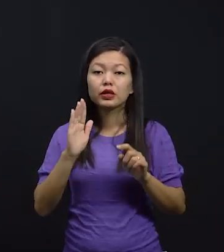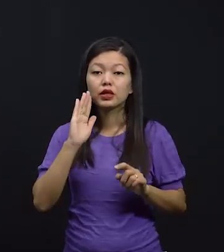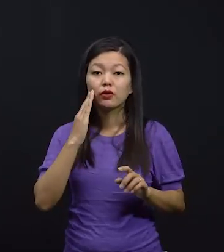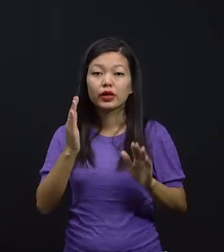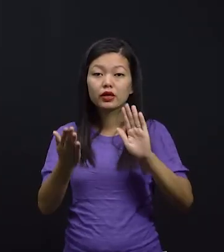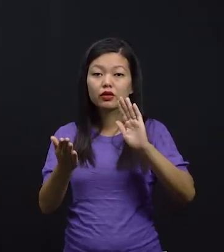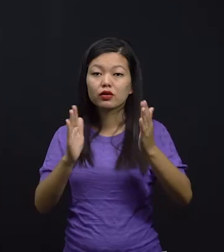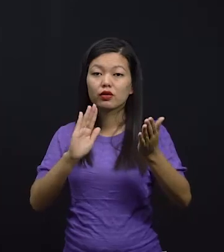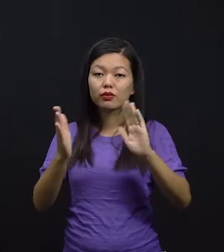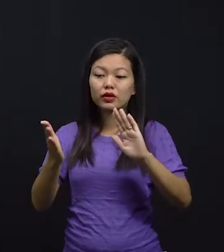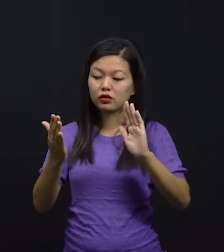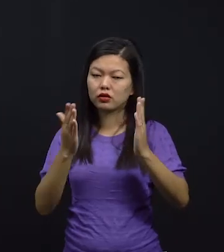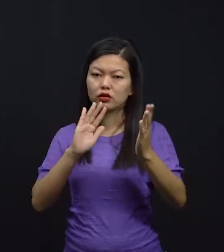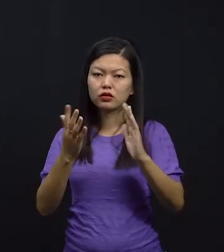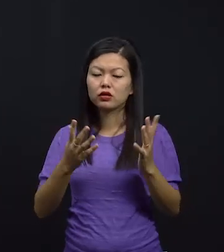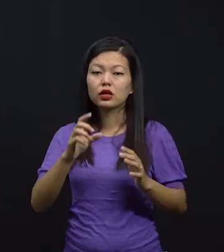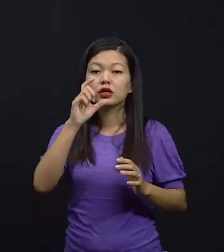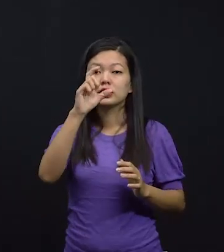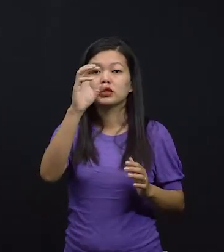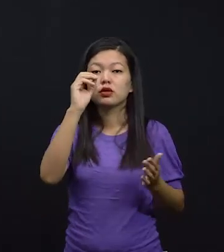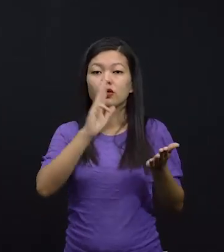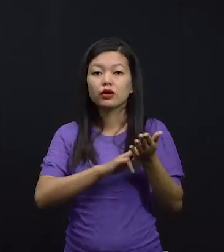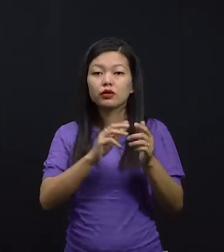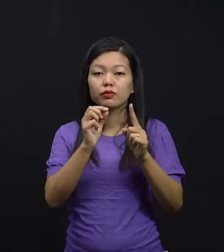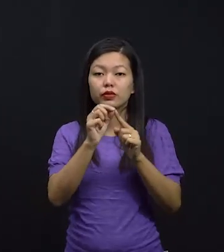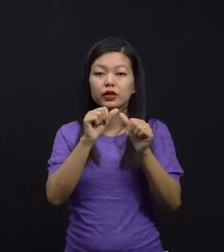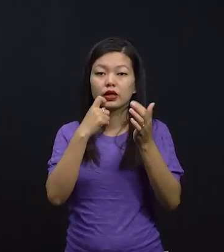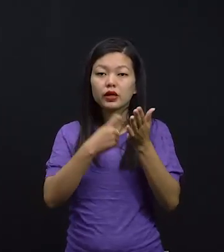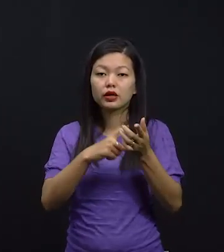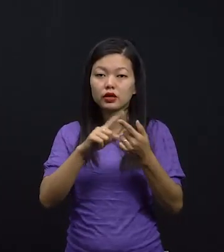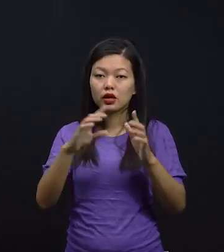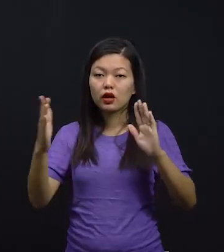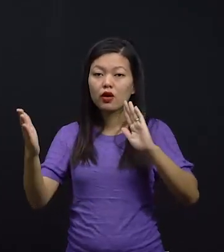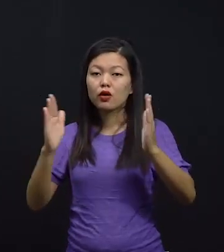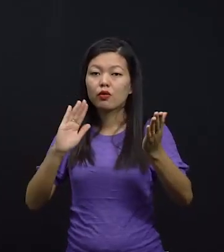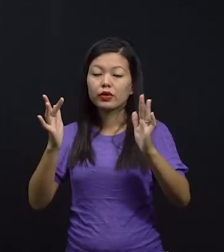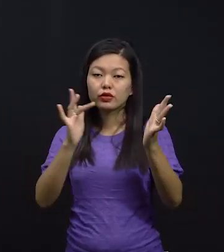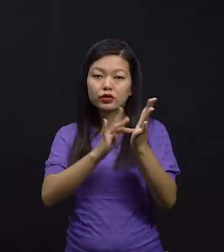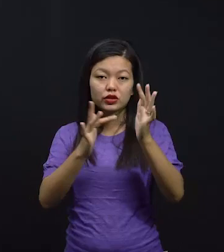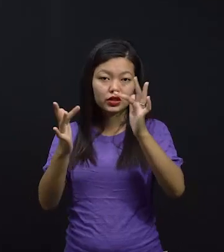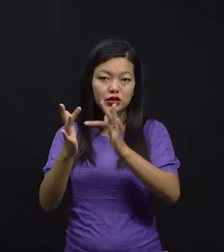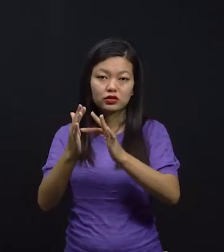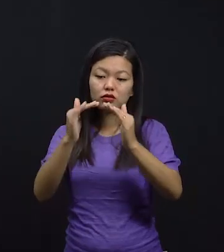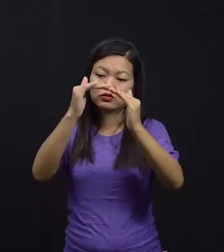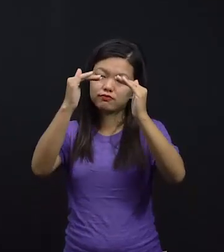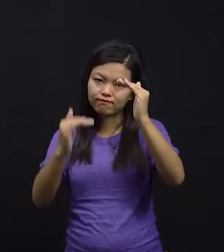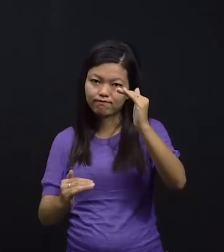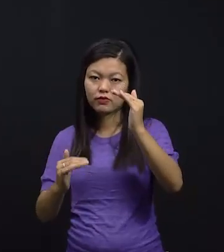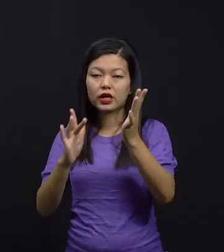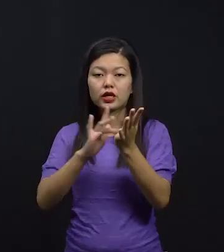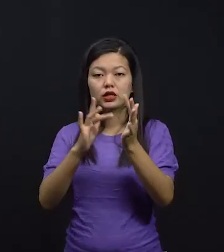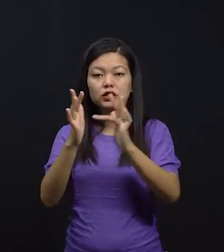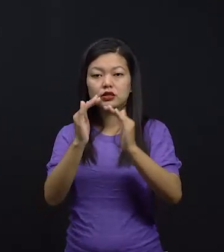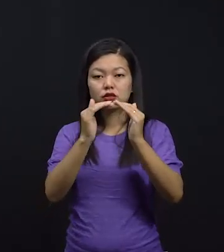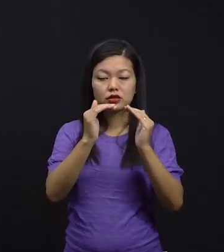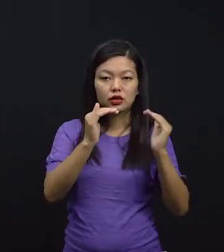that Jesus had done for each and every one of us. That is the poem about the wind hover. You can still go on. And then